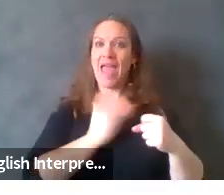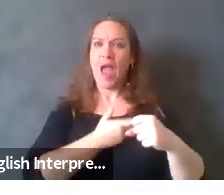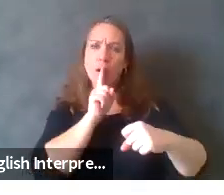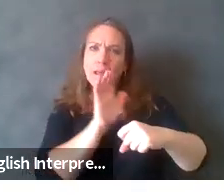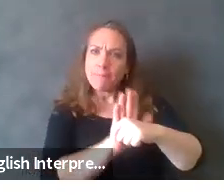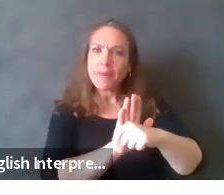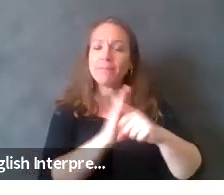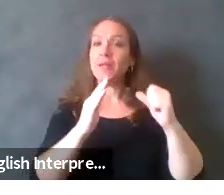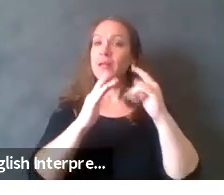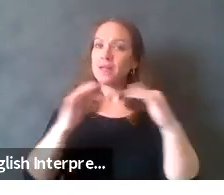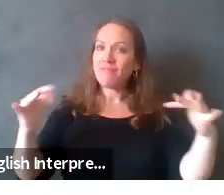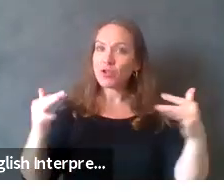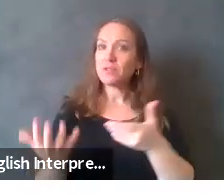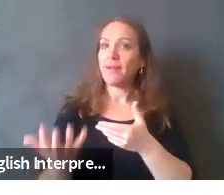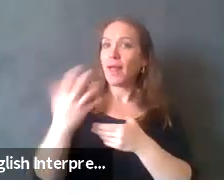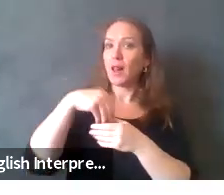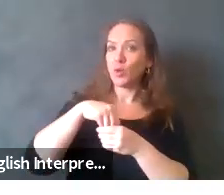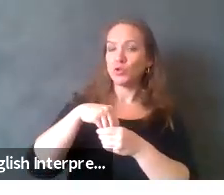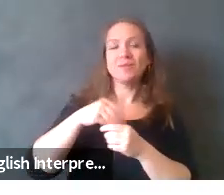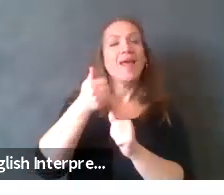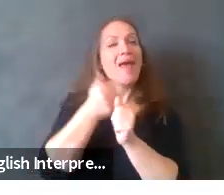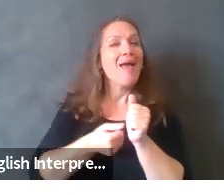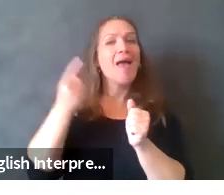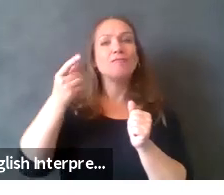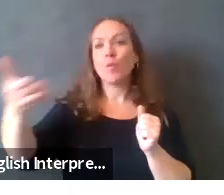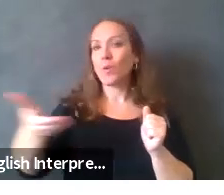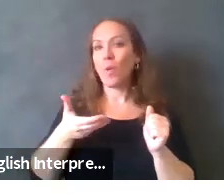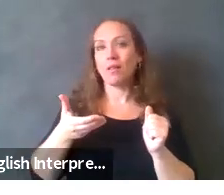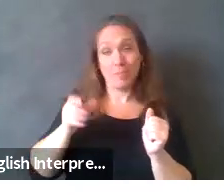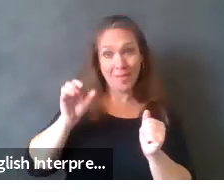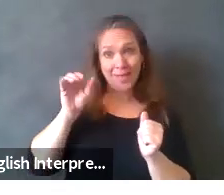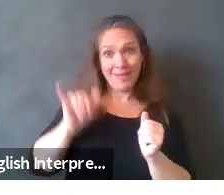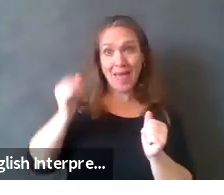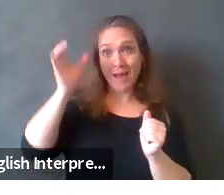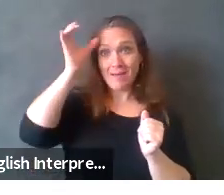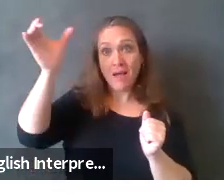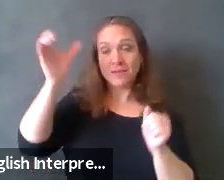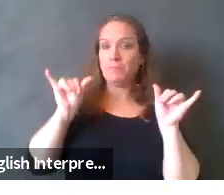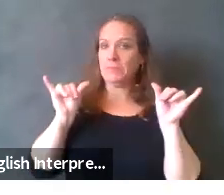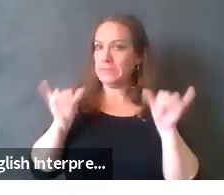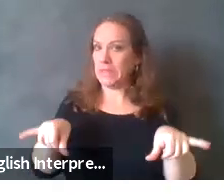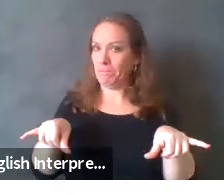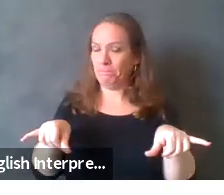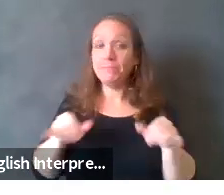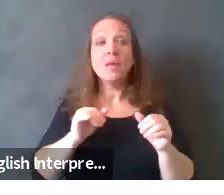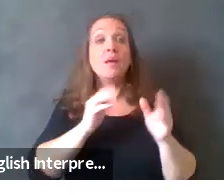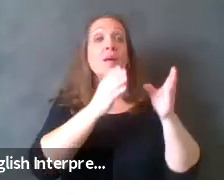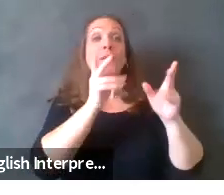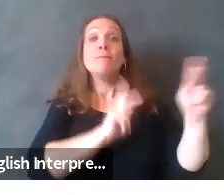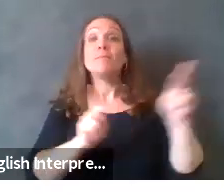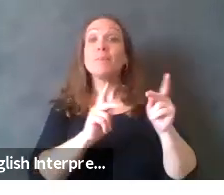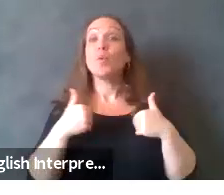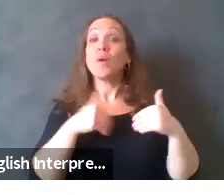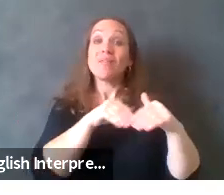diversity and inclusion, everyone is welcome, has not changed. No individual with access or functional needs will be